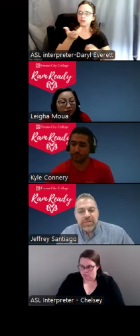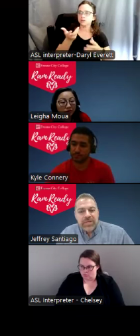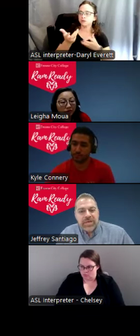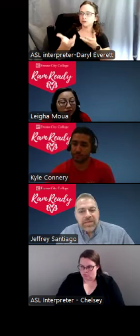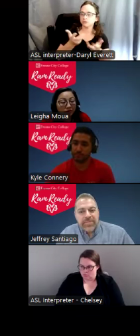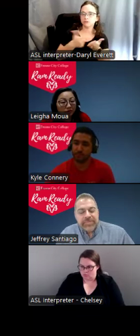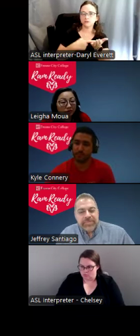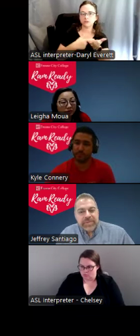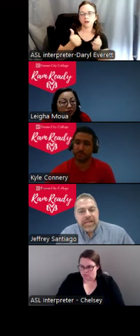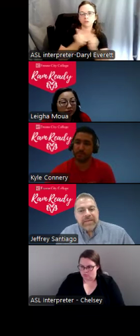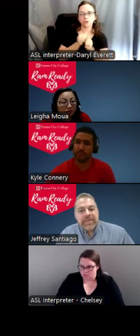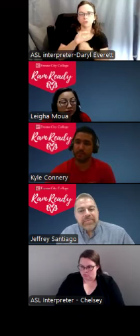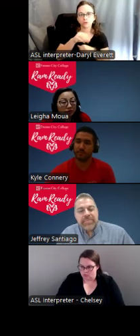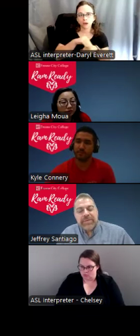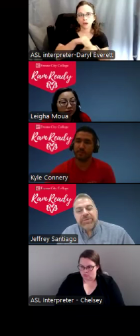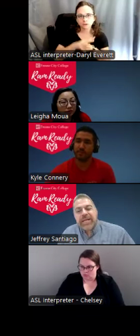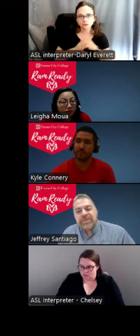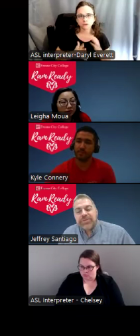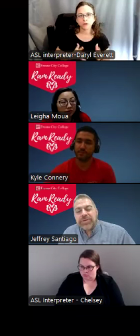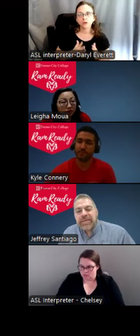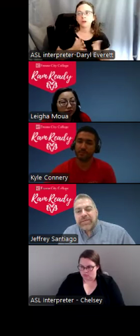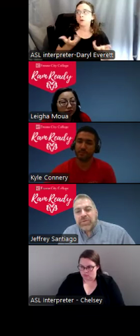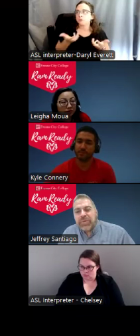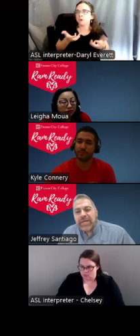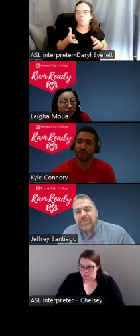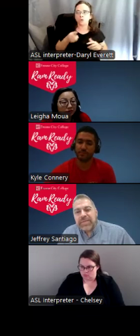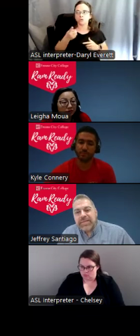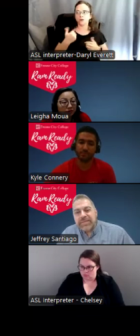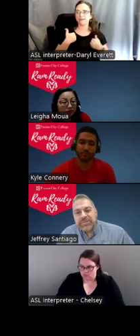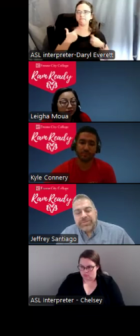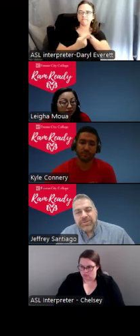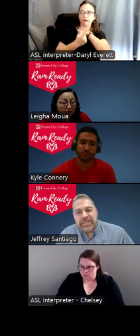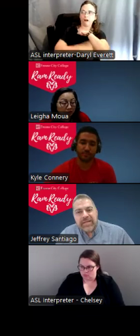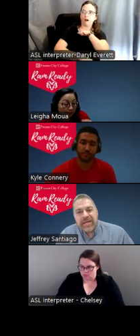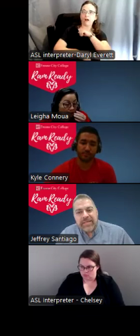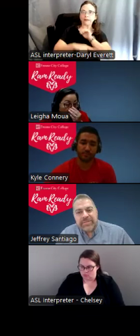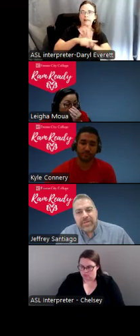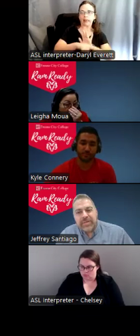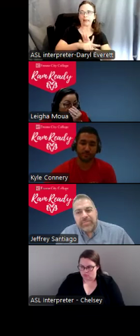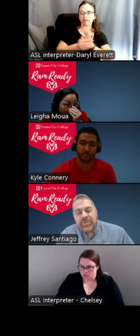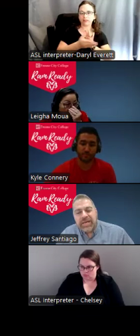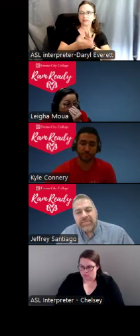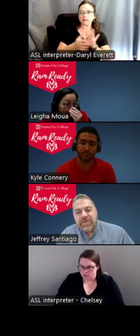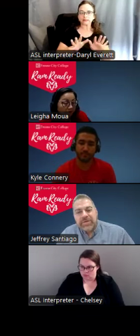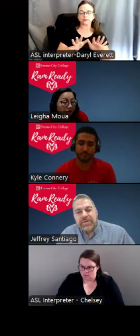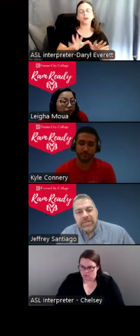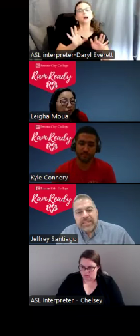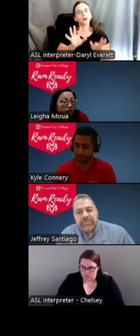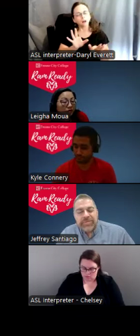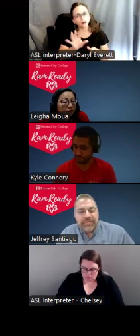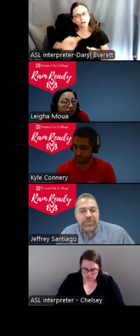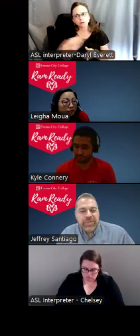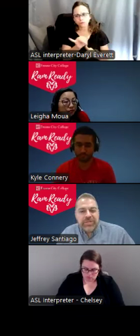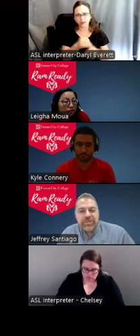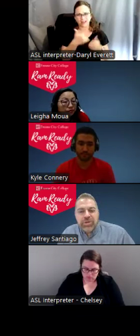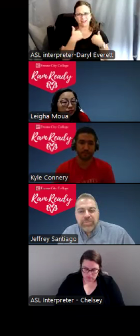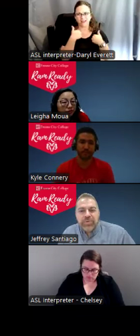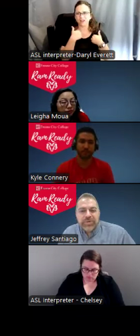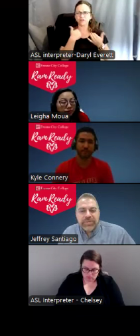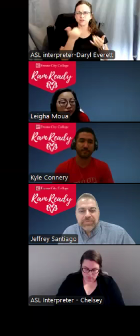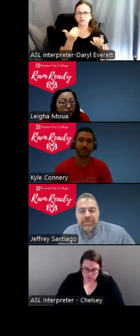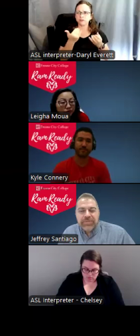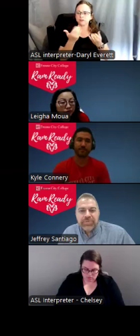discuss and meet with your counselor early. Don't wait, because there are certain deadlines. We have, you know, I think with the first 2 weeks, you